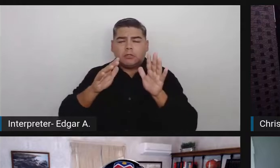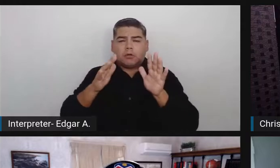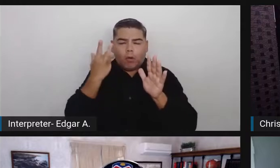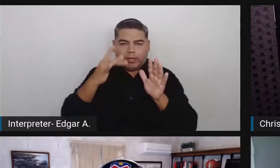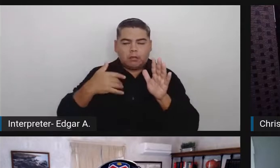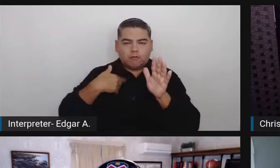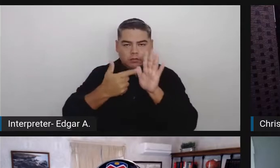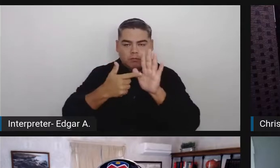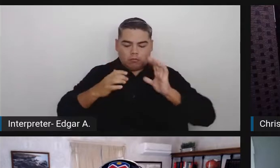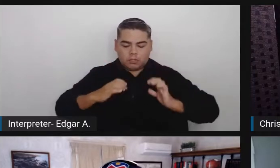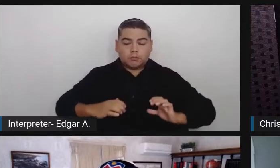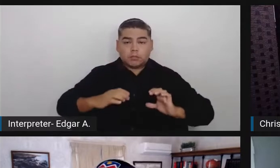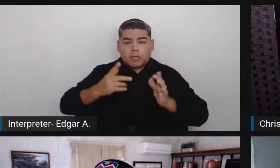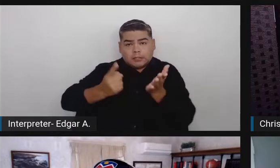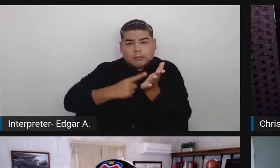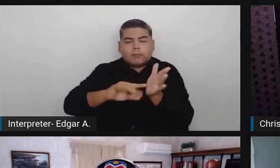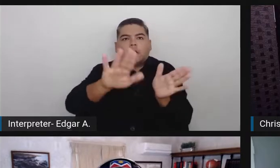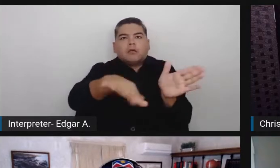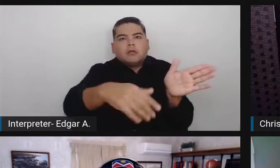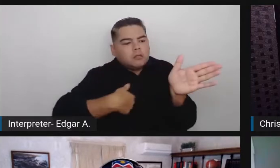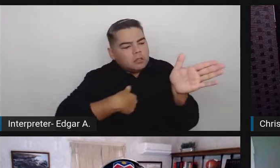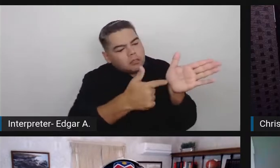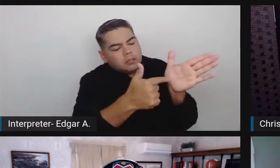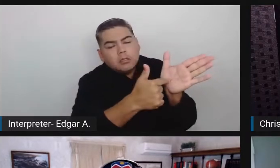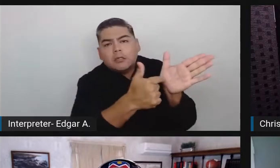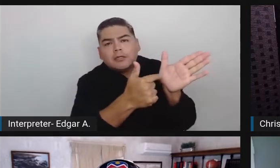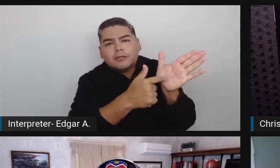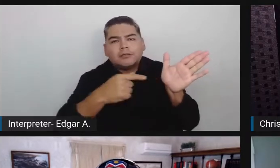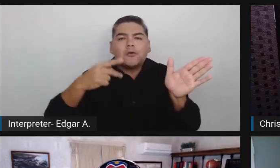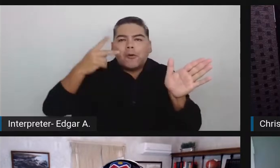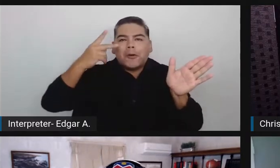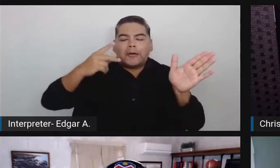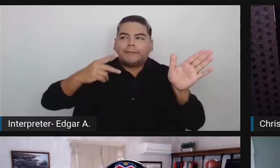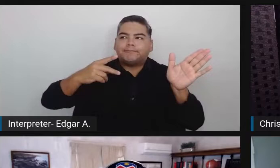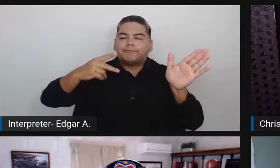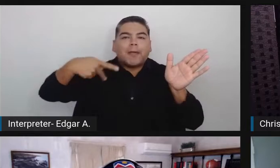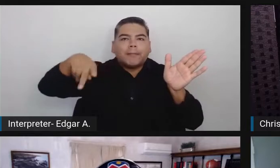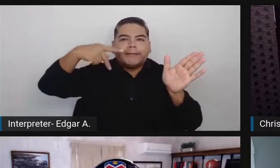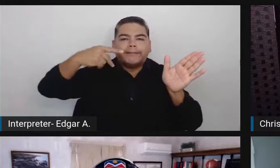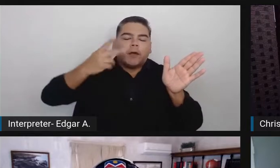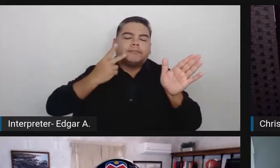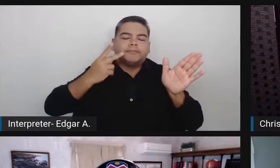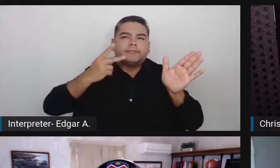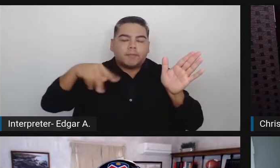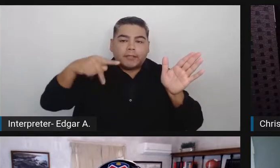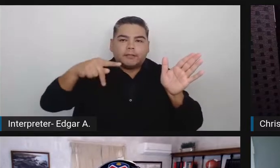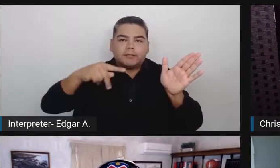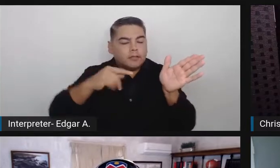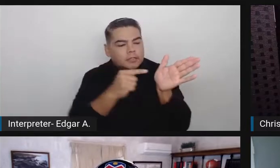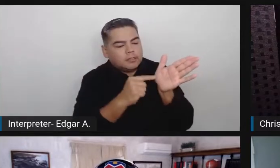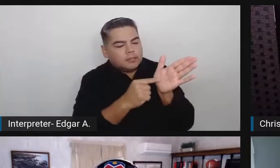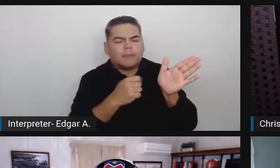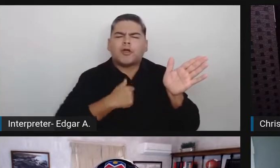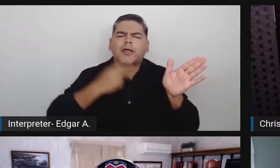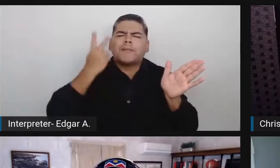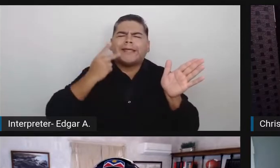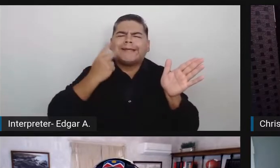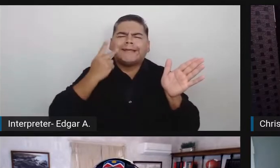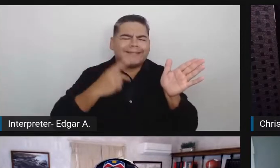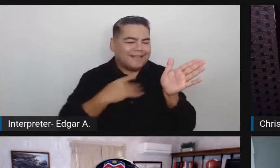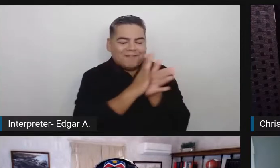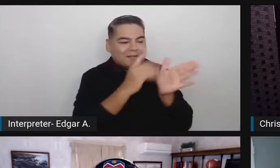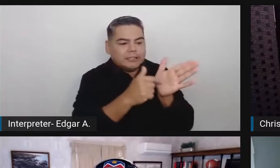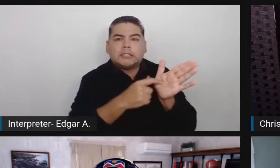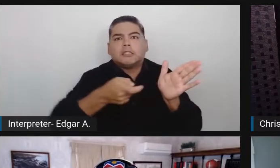paying settlements. Mhm. Obviously, that is a very negative experience for them, but we want to kind